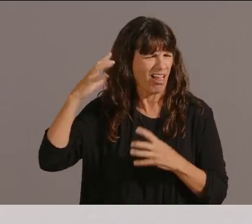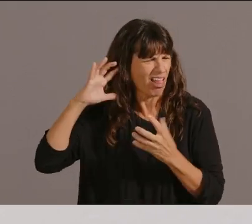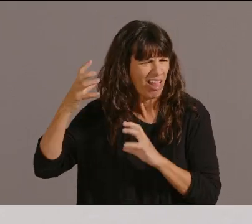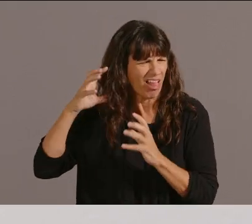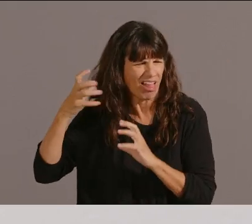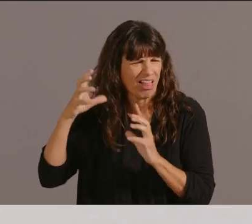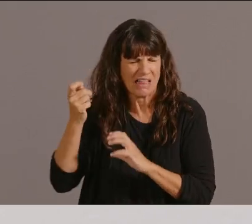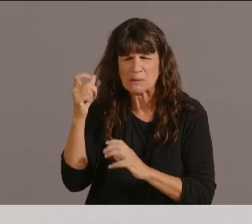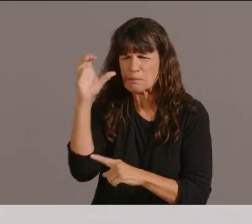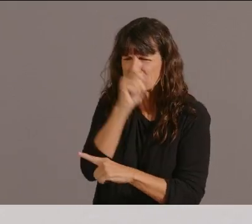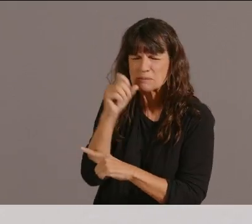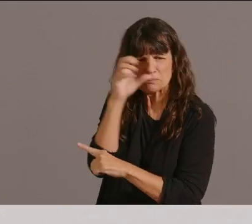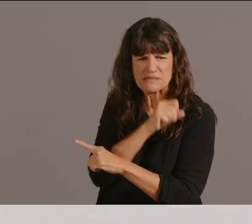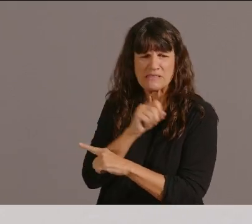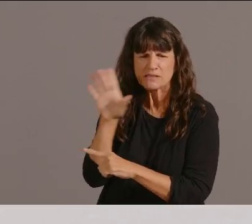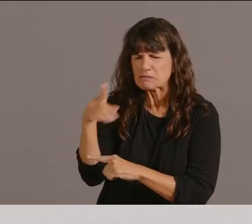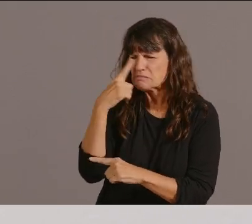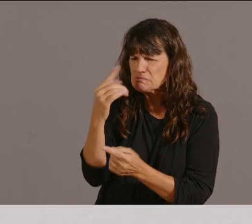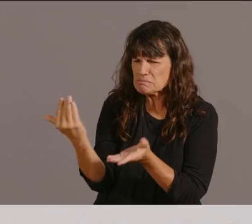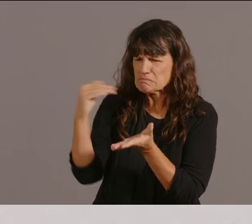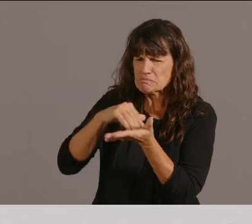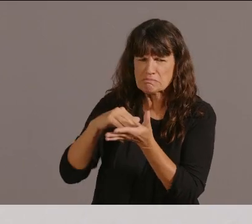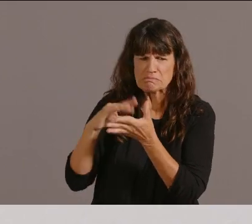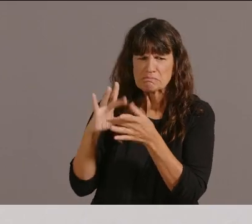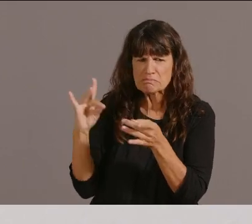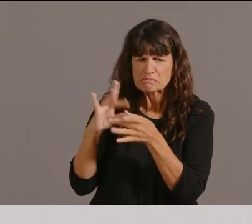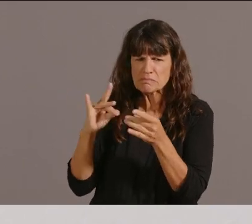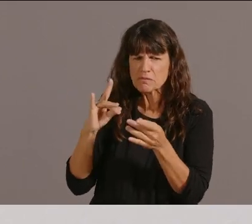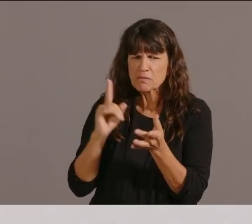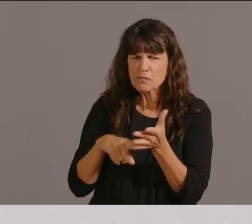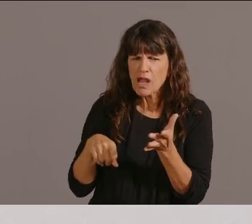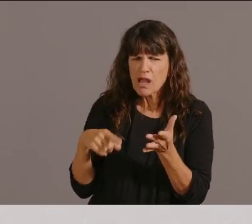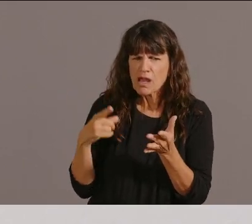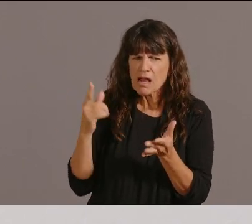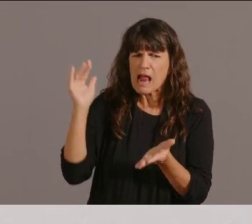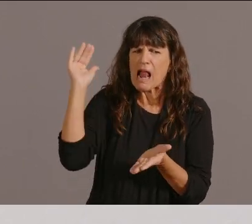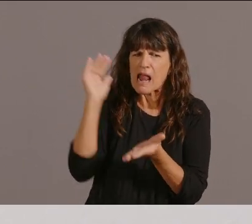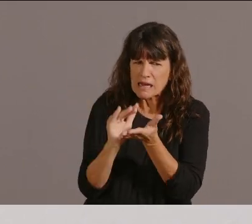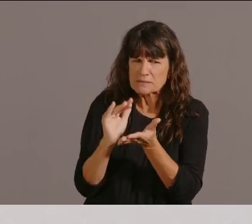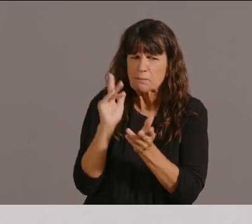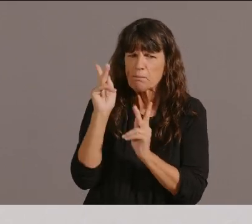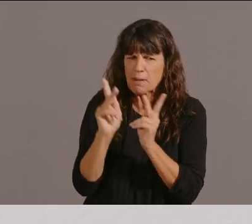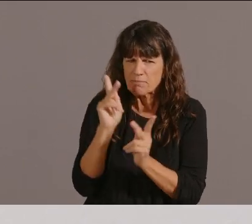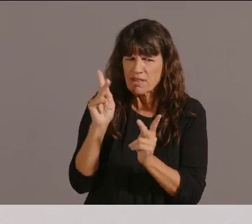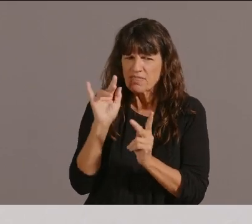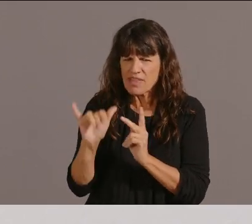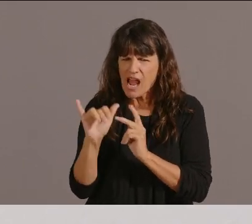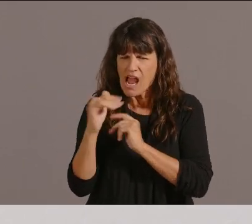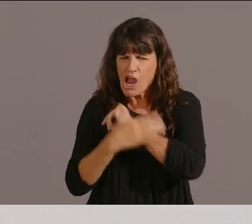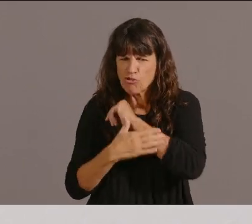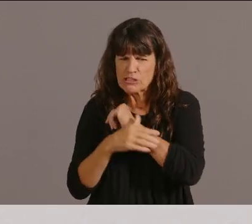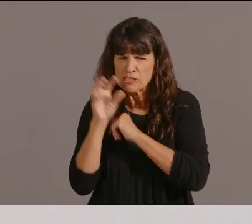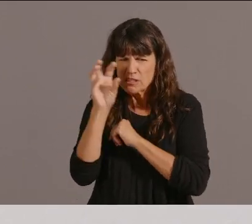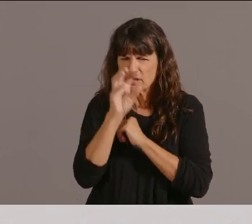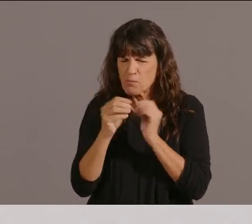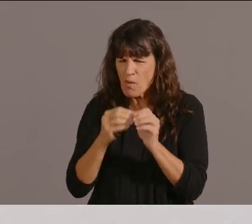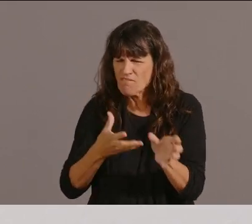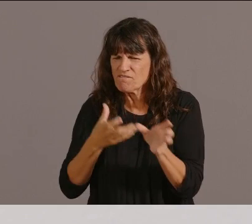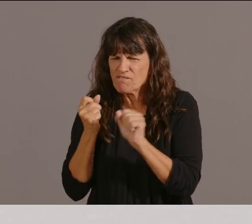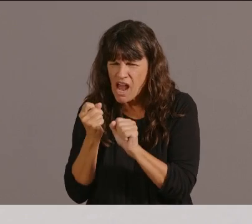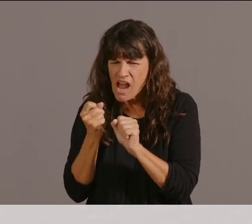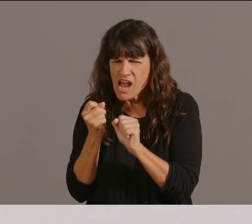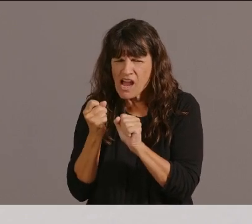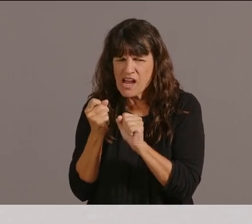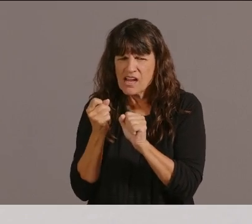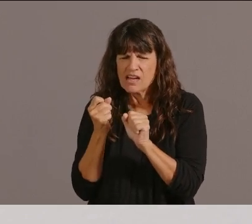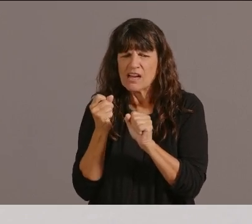repeat the part about what we'll see with less populated counties getting through it faster. And then also on top of that, the last question I would have is, how